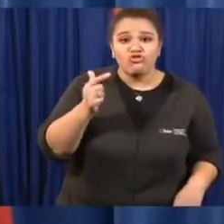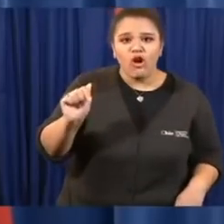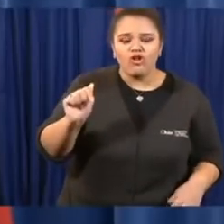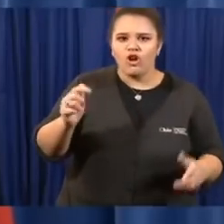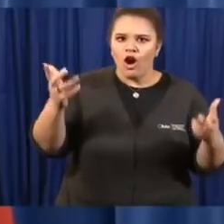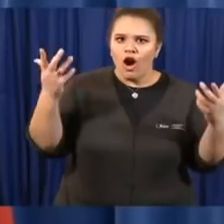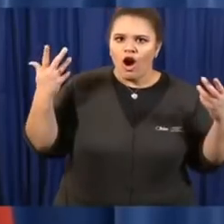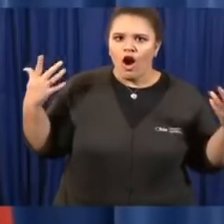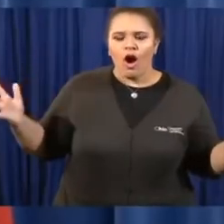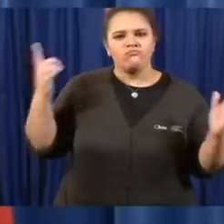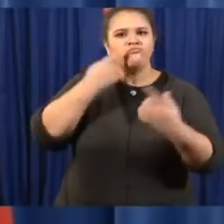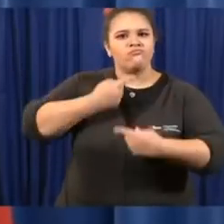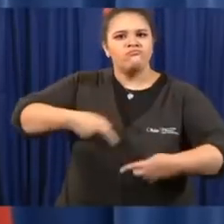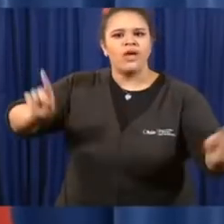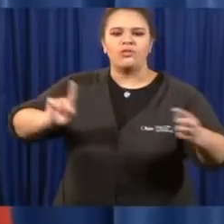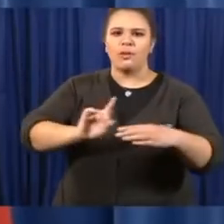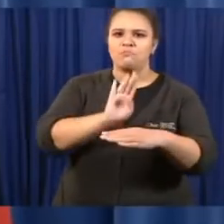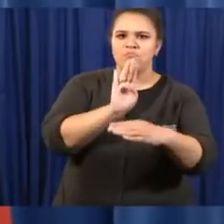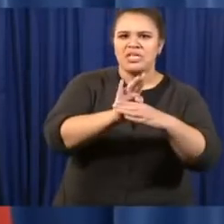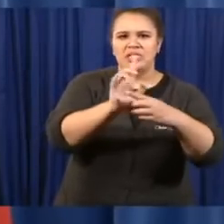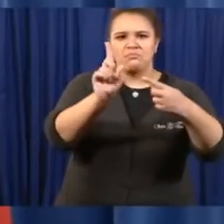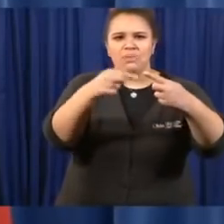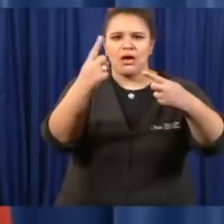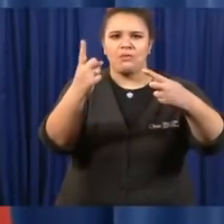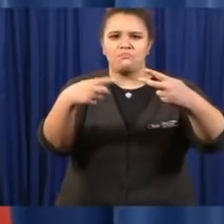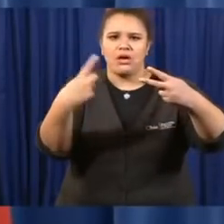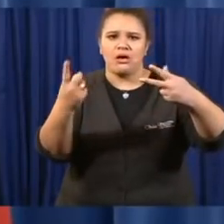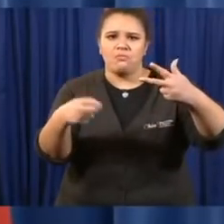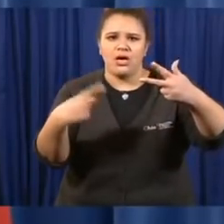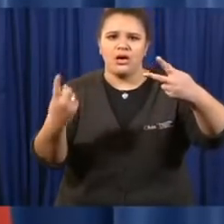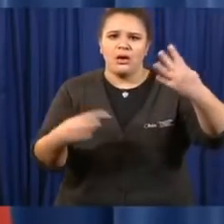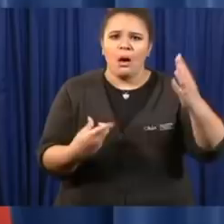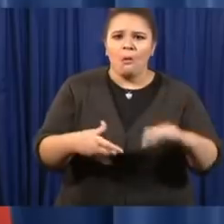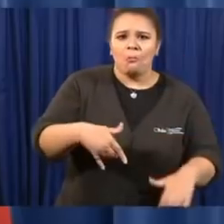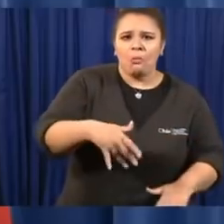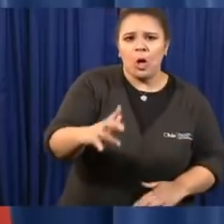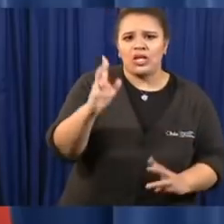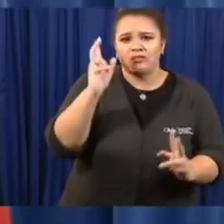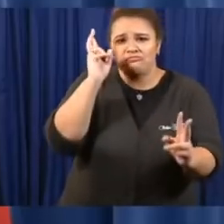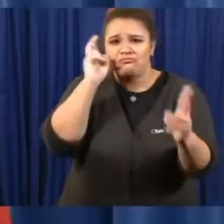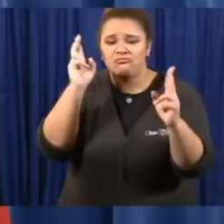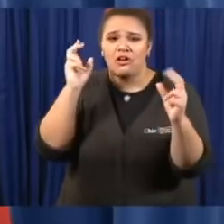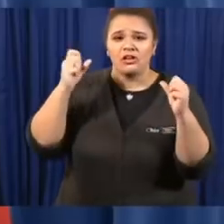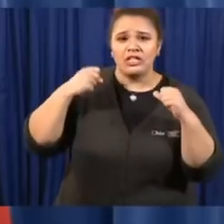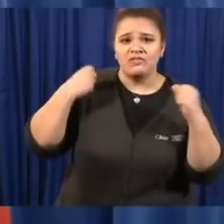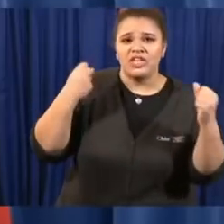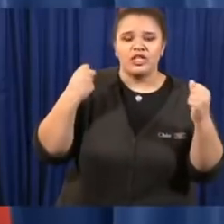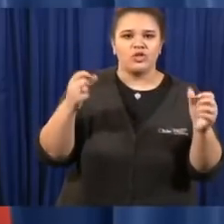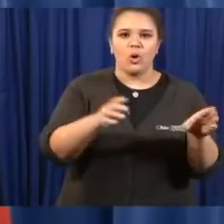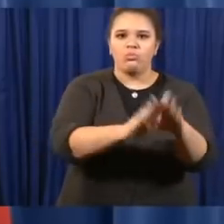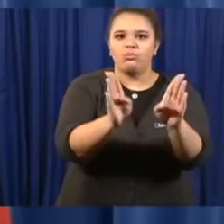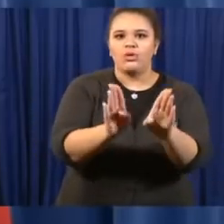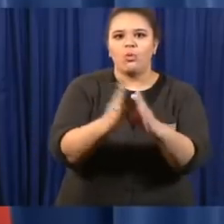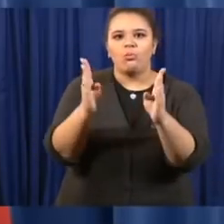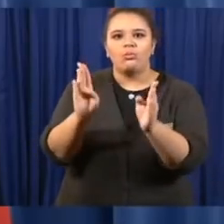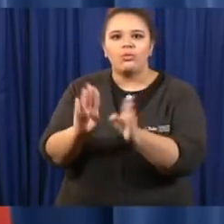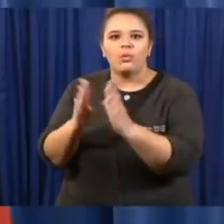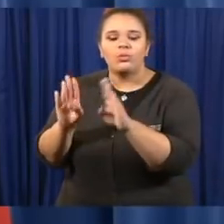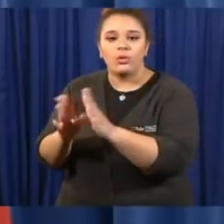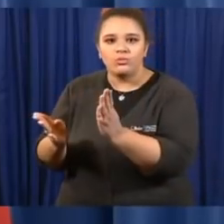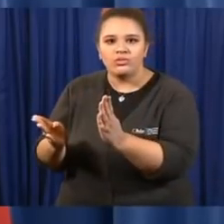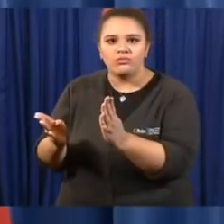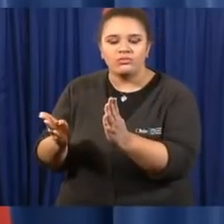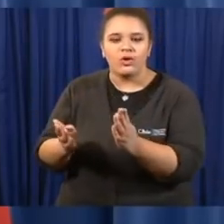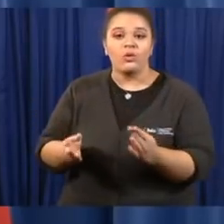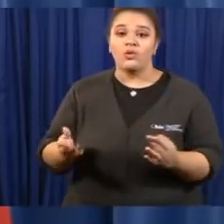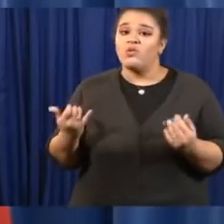businesses, barbershops, hair salons, bowling alleys, gyms, fitness centers. Does that make you, first